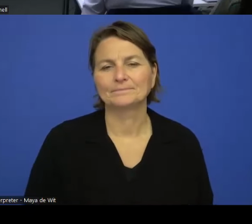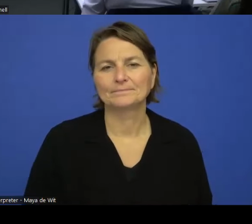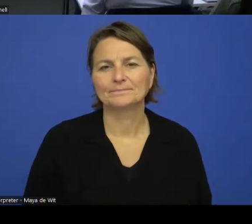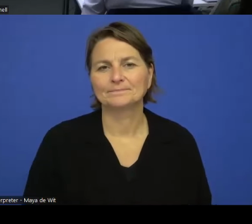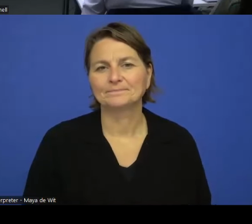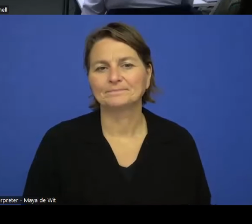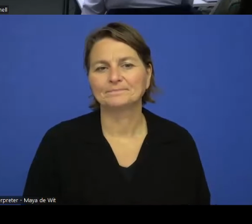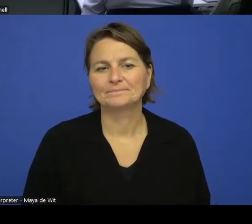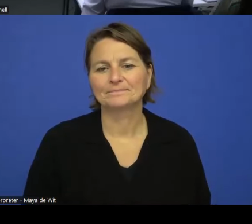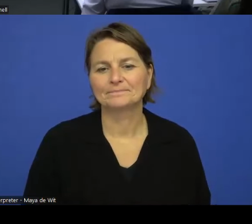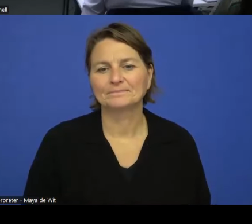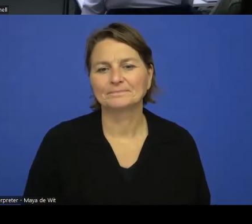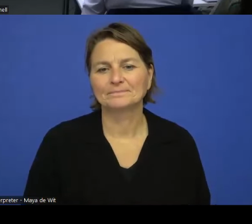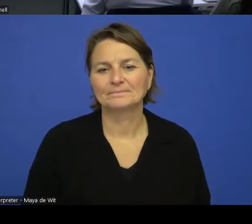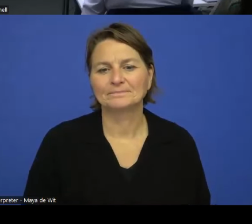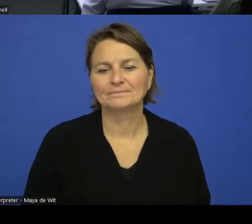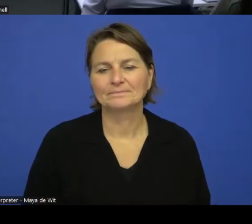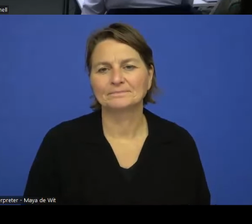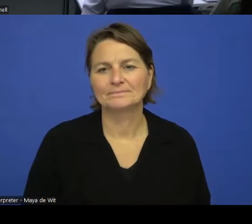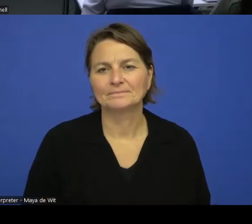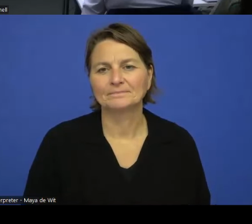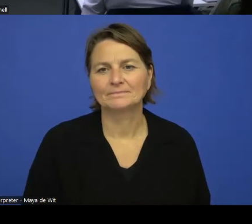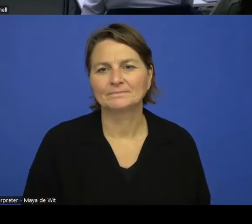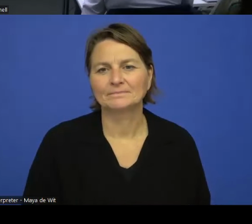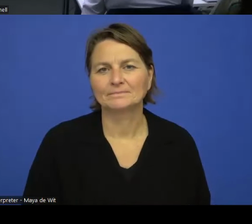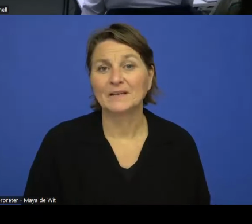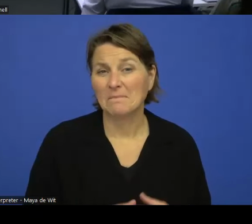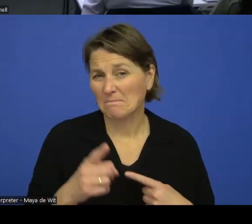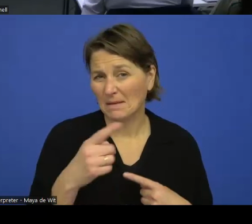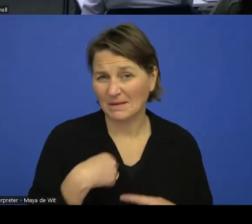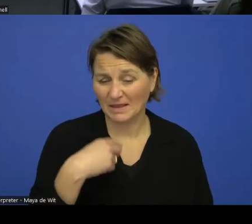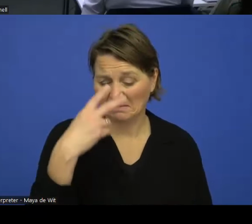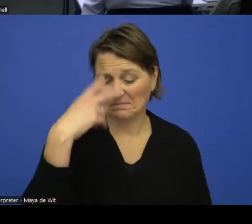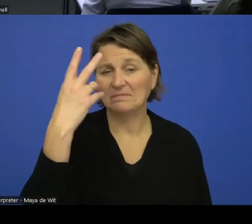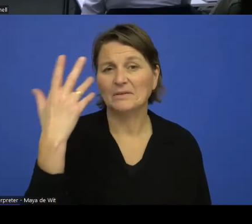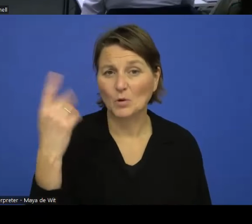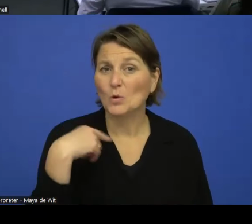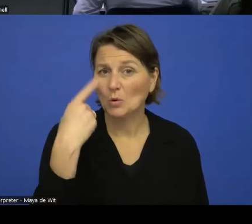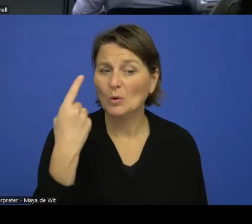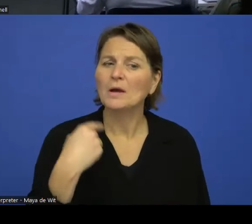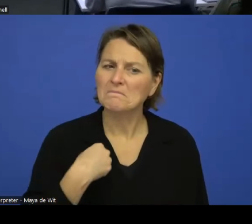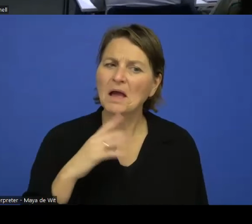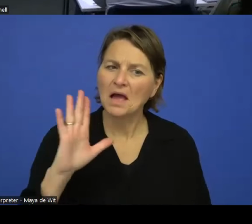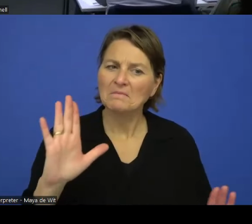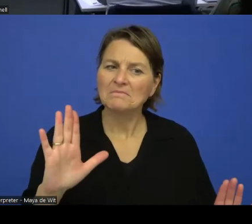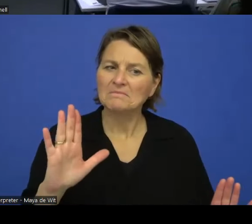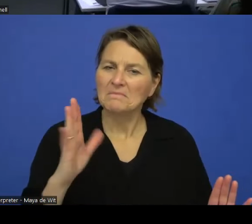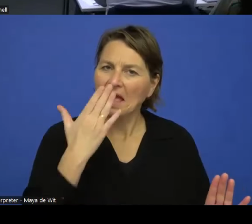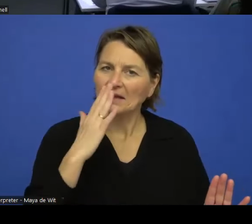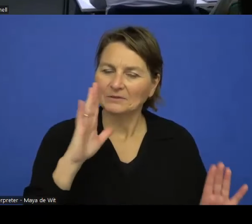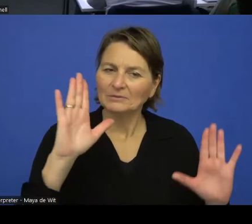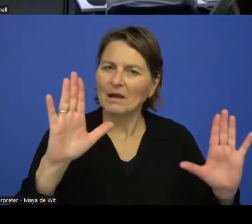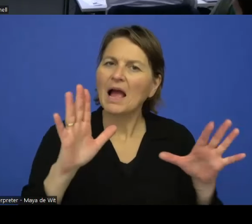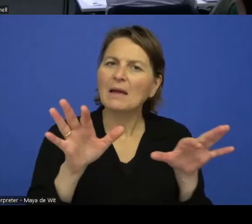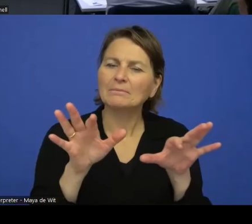this is going to sound really pompous now, like an attitudinal element to it. And just to try and explain what I